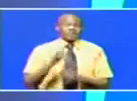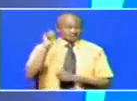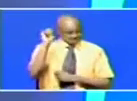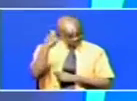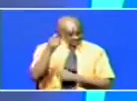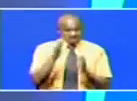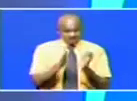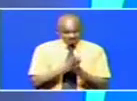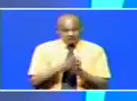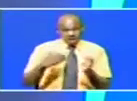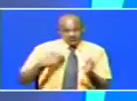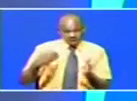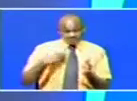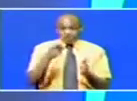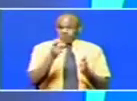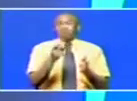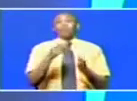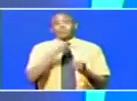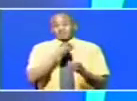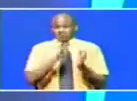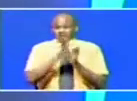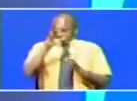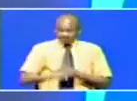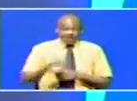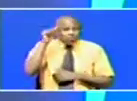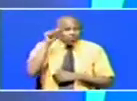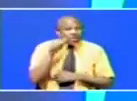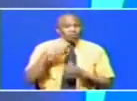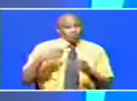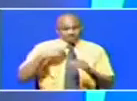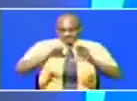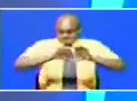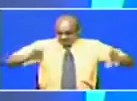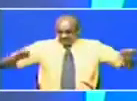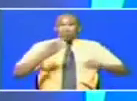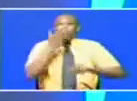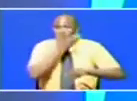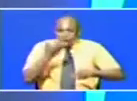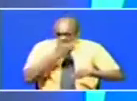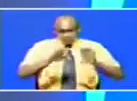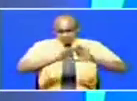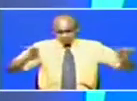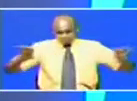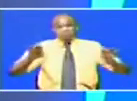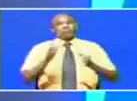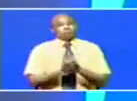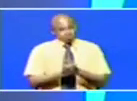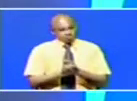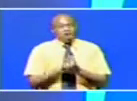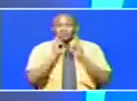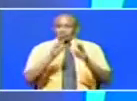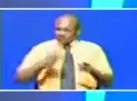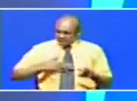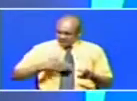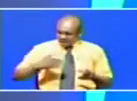Is angling for a slice of their cake as South Sudan looks to construct an oil pipeline to serve the greater Eastern African region. Our reporter